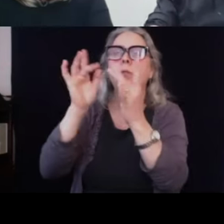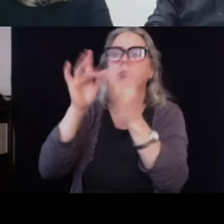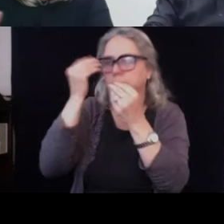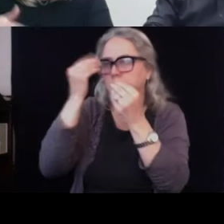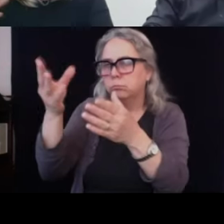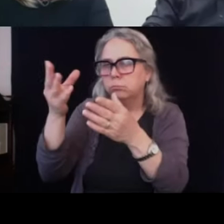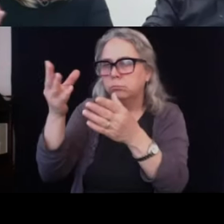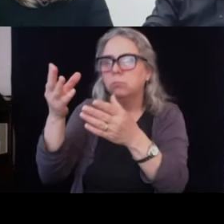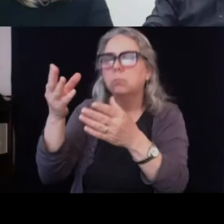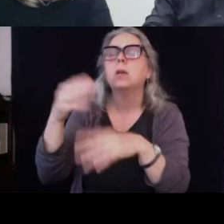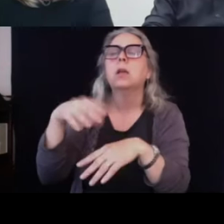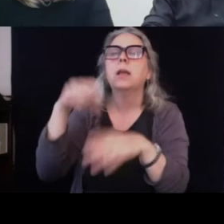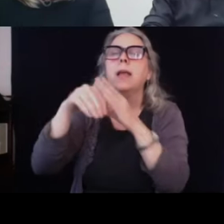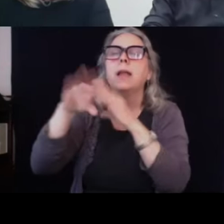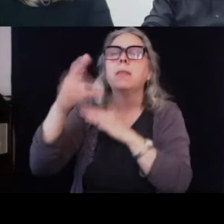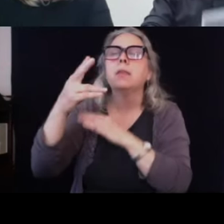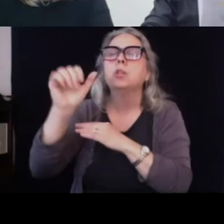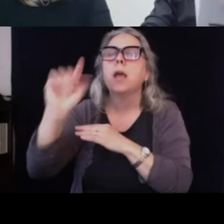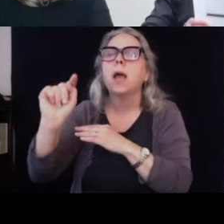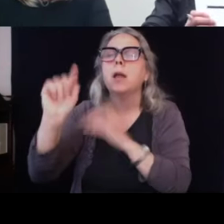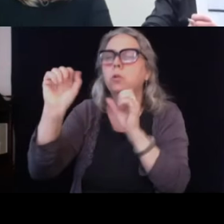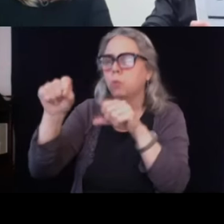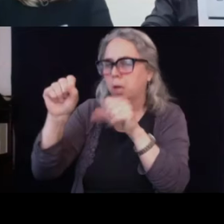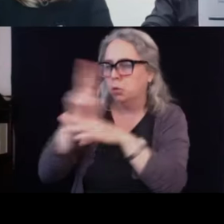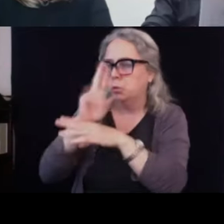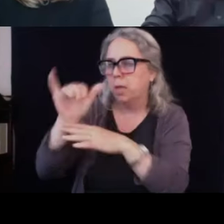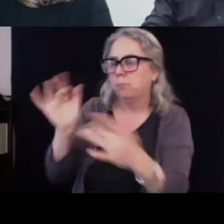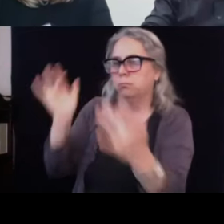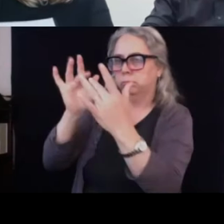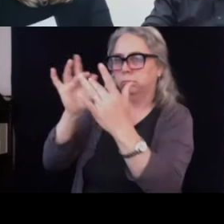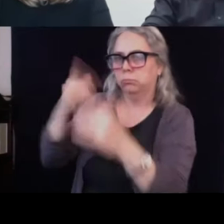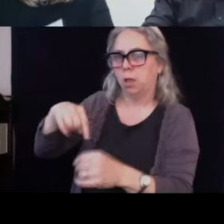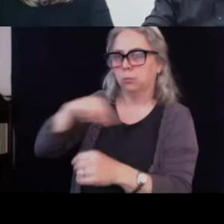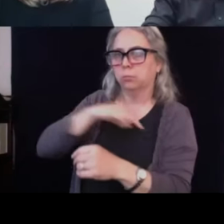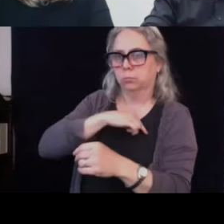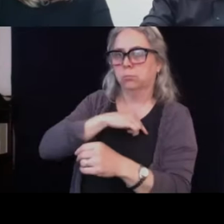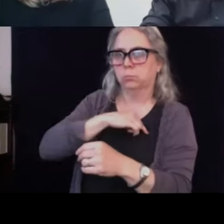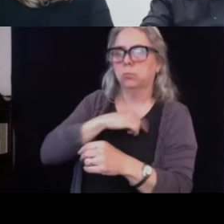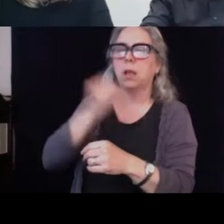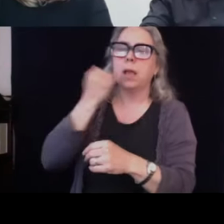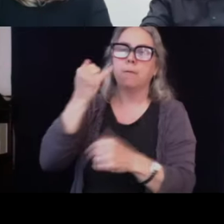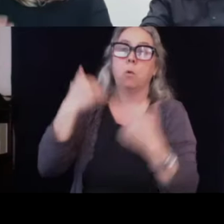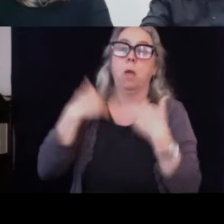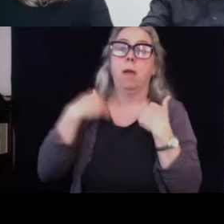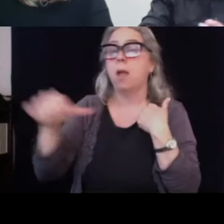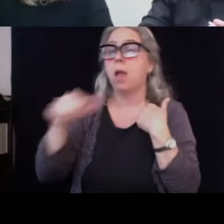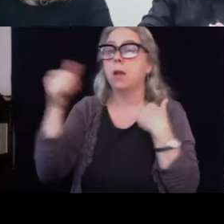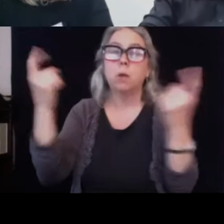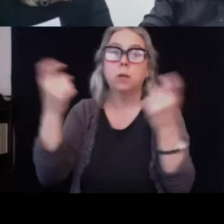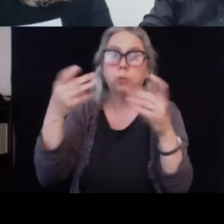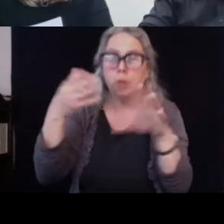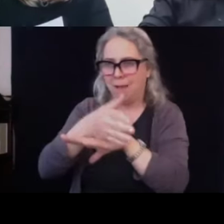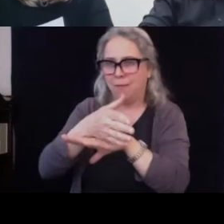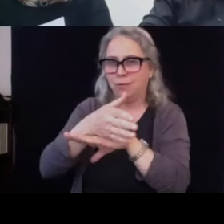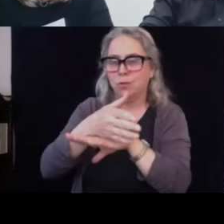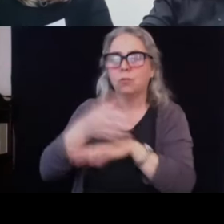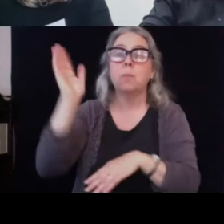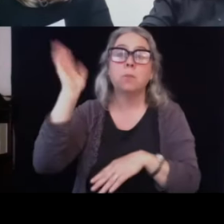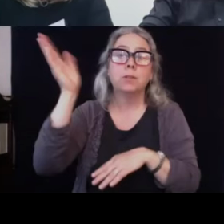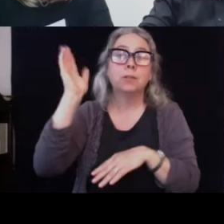so you can use that and reach us if you have any questions after the presentation